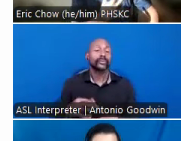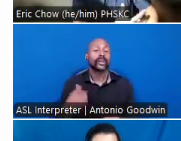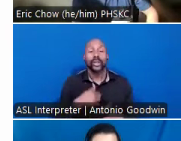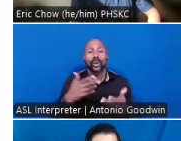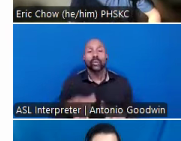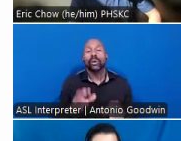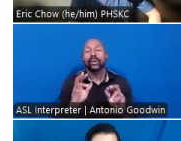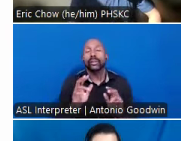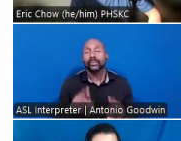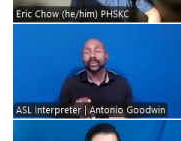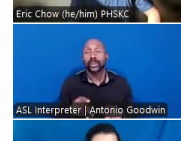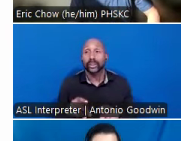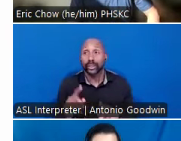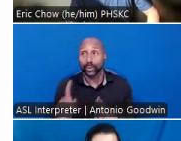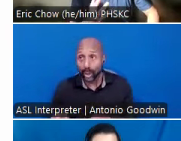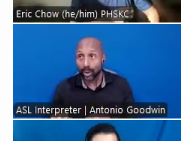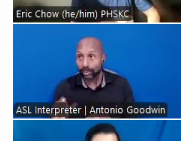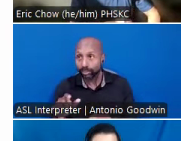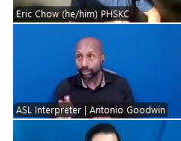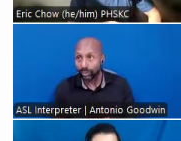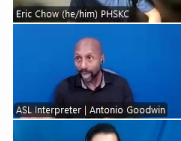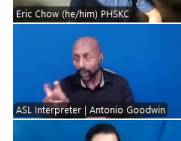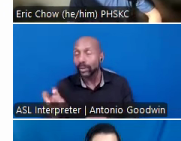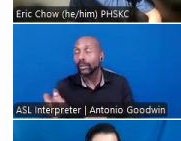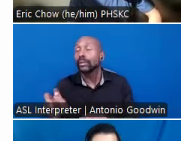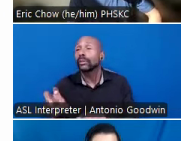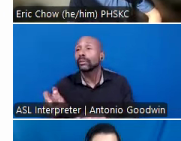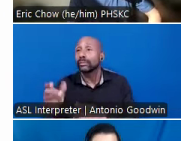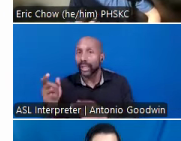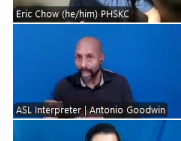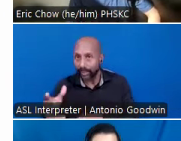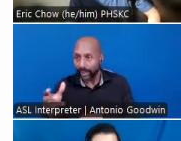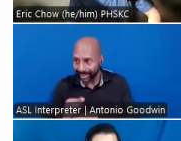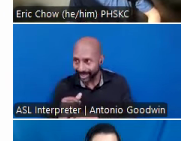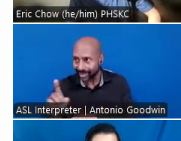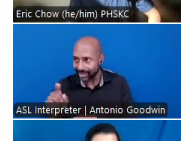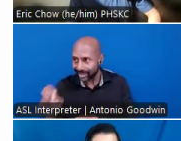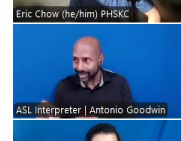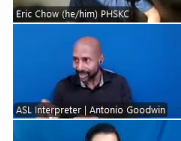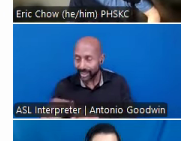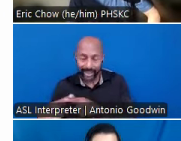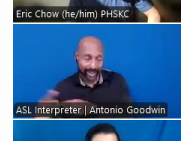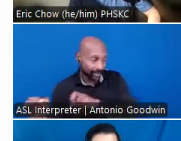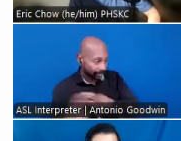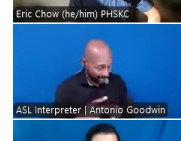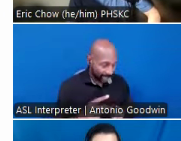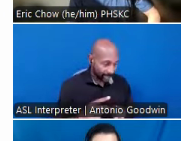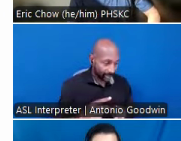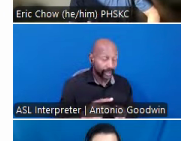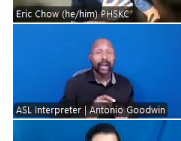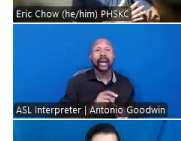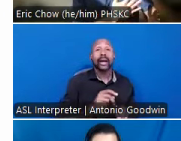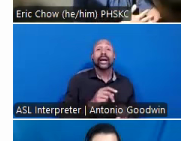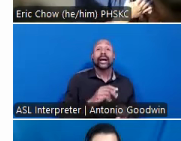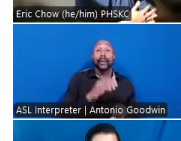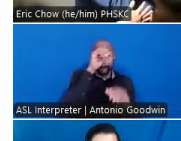then transmit dengue. So even when you return from a place where there was previously where there was dengue, you want to make